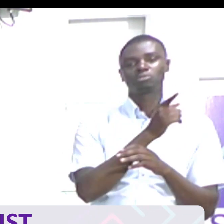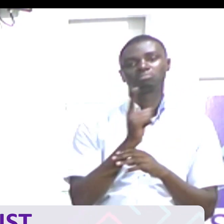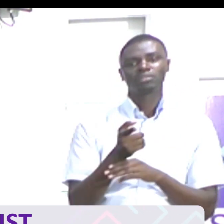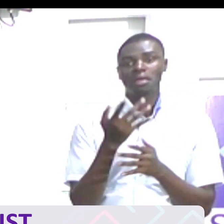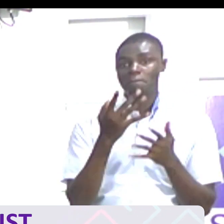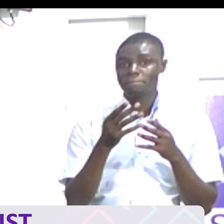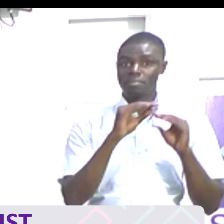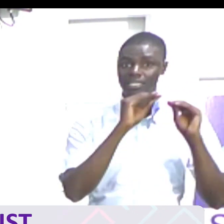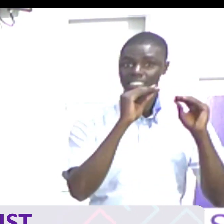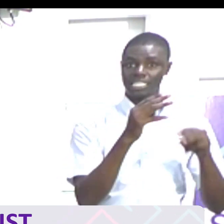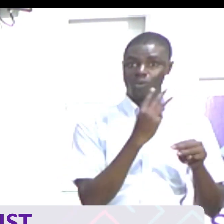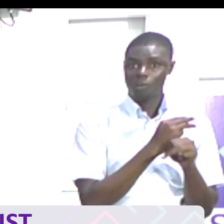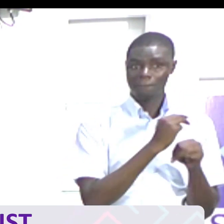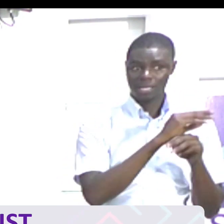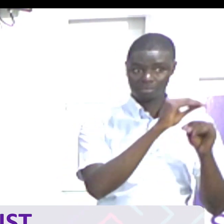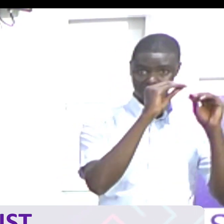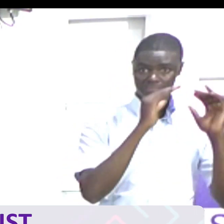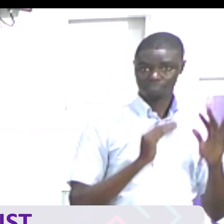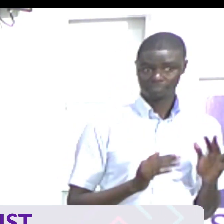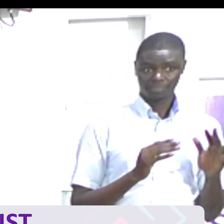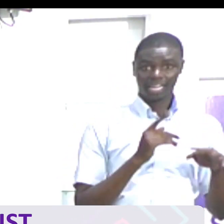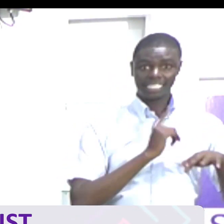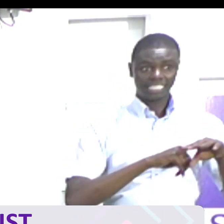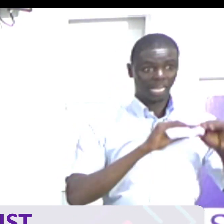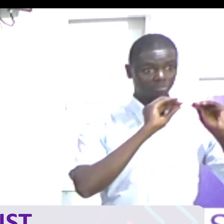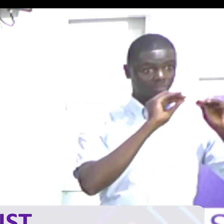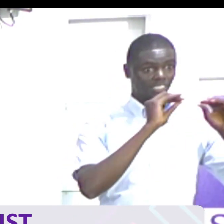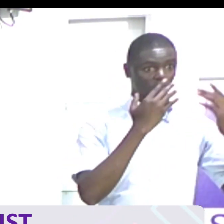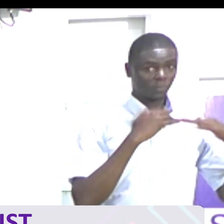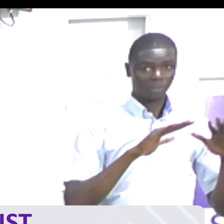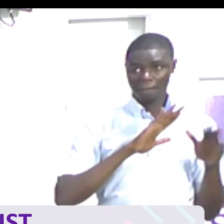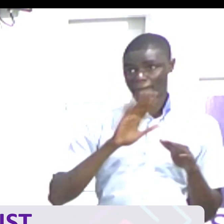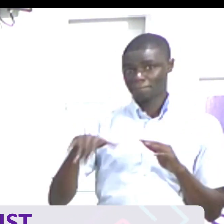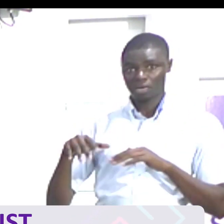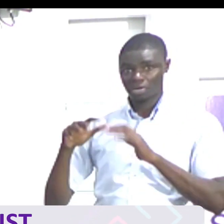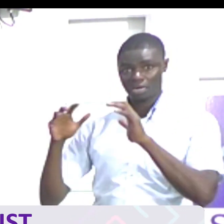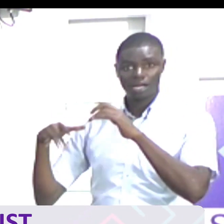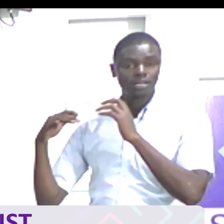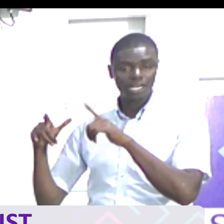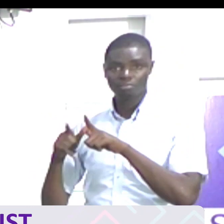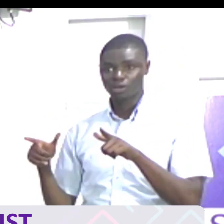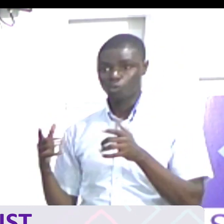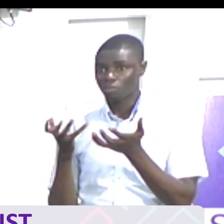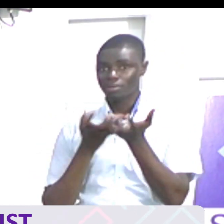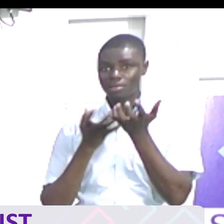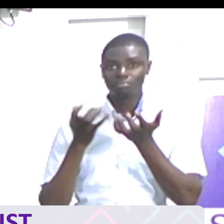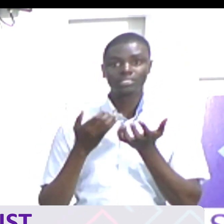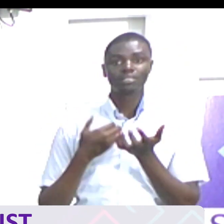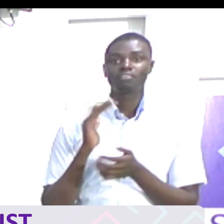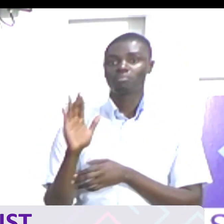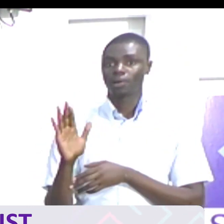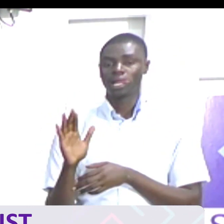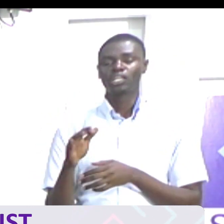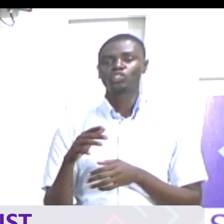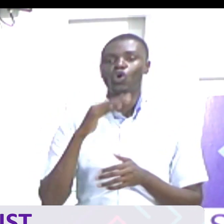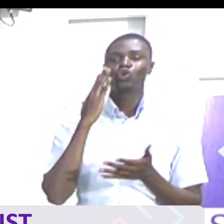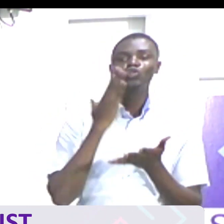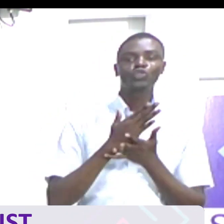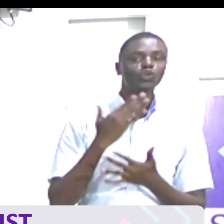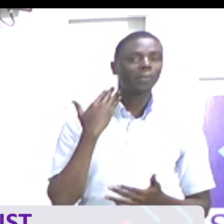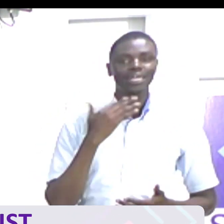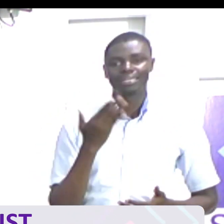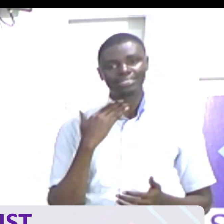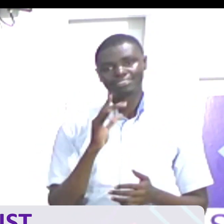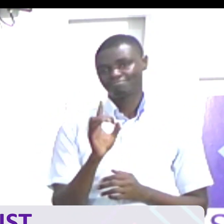yeye ni mode chuo. Akitoka chuo yeye ni mkulima mahali ama kuna biashara yake mahali. So stop hating, you know